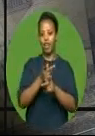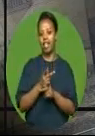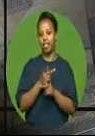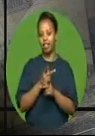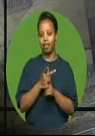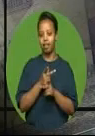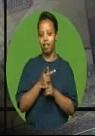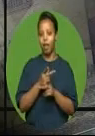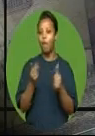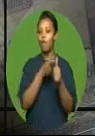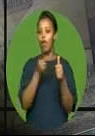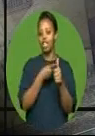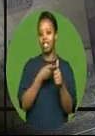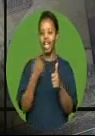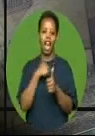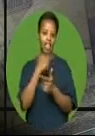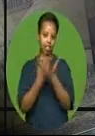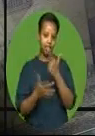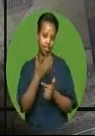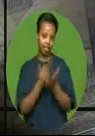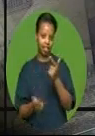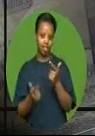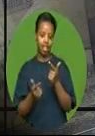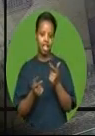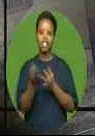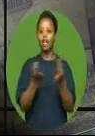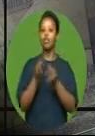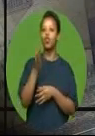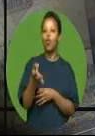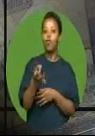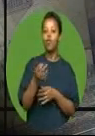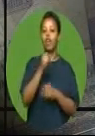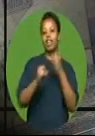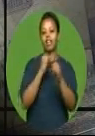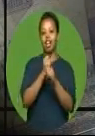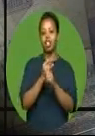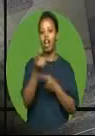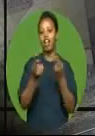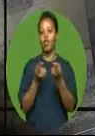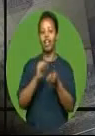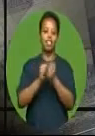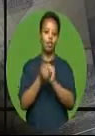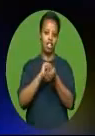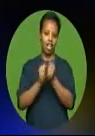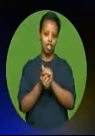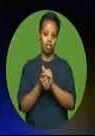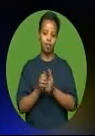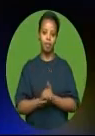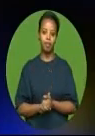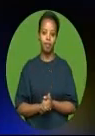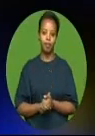credit. First, let us discuss the definition of international trade transaction.